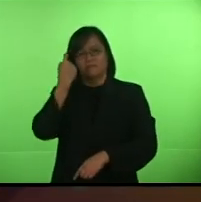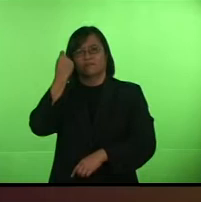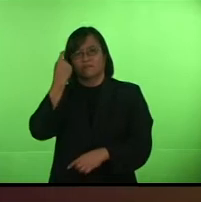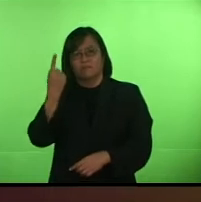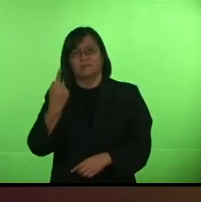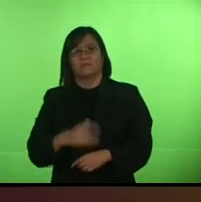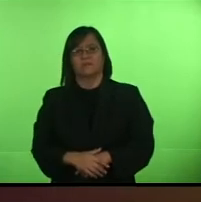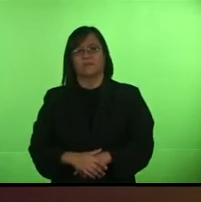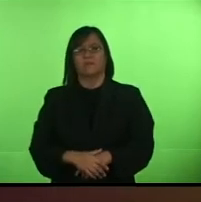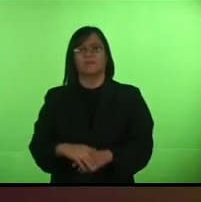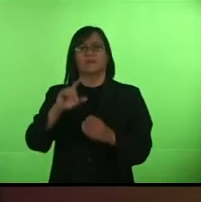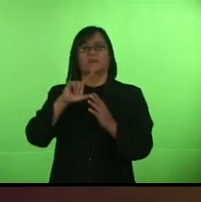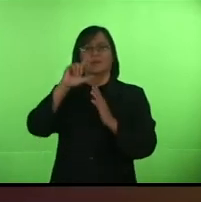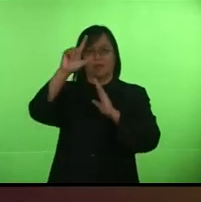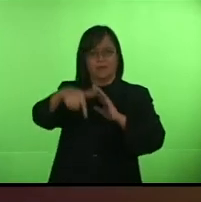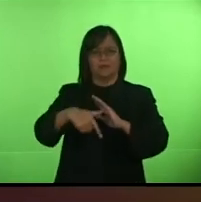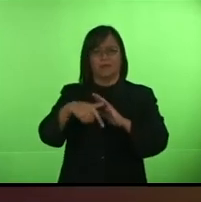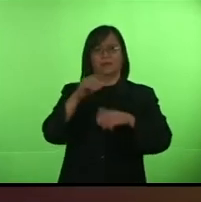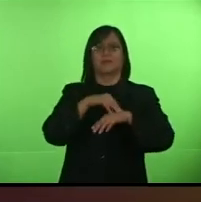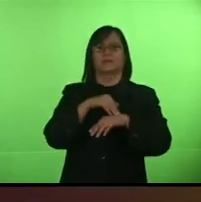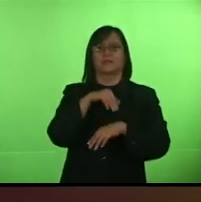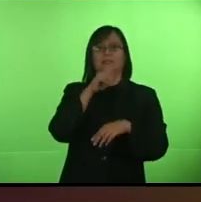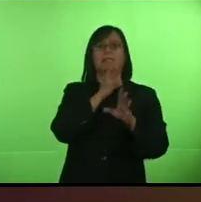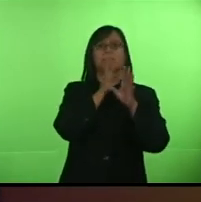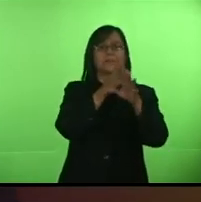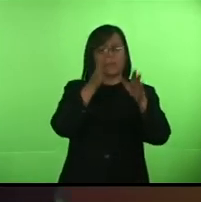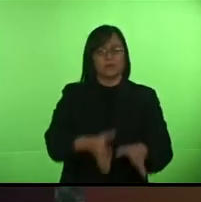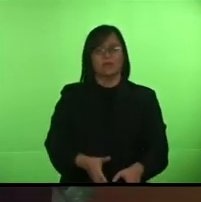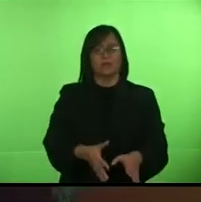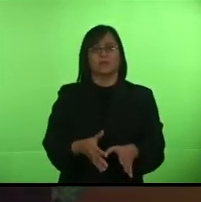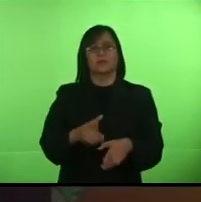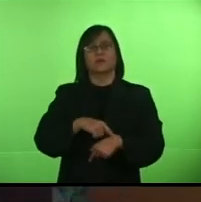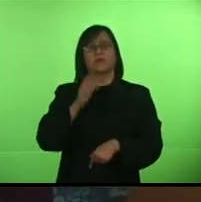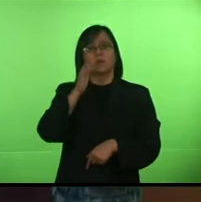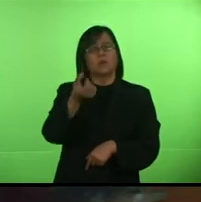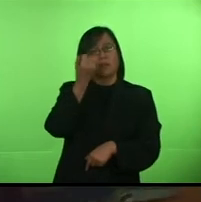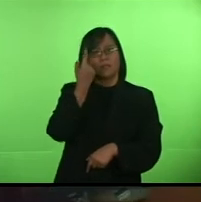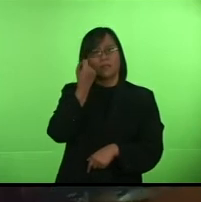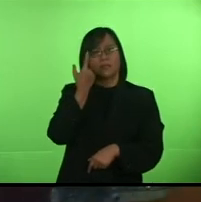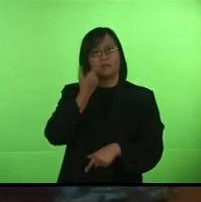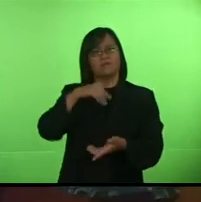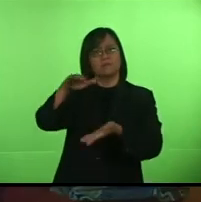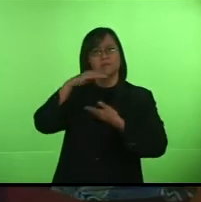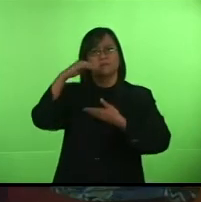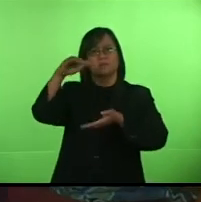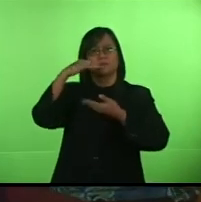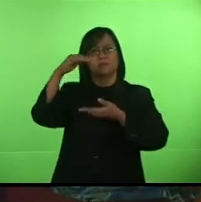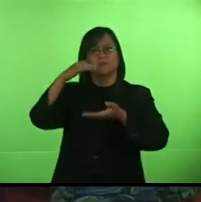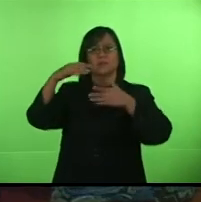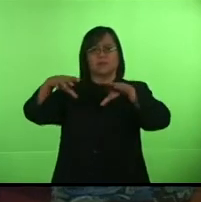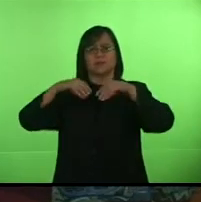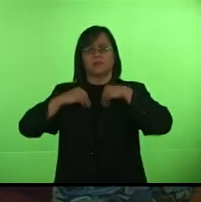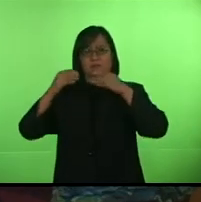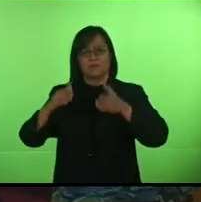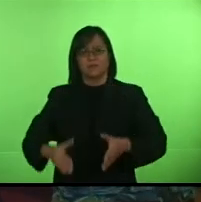say. Then the speaker or the sender will understand and interpret the